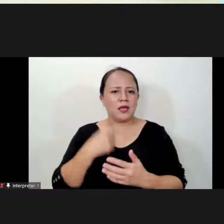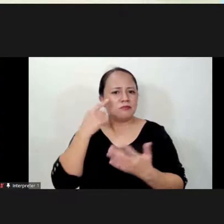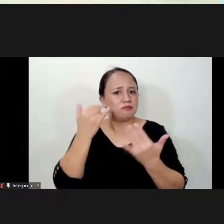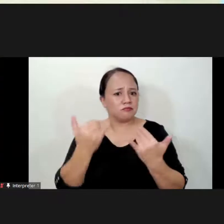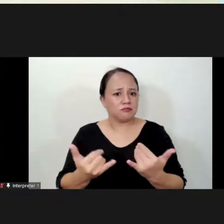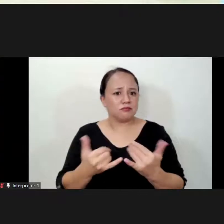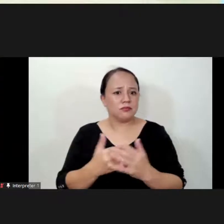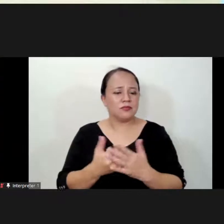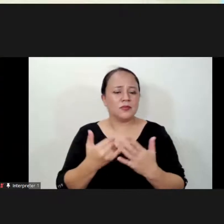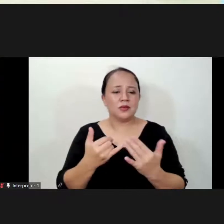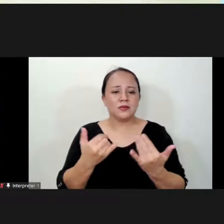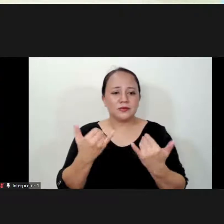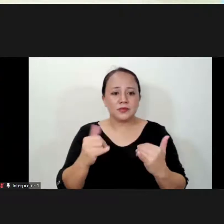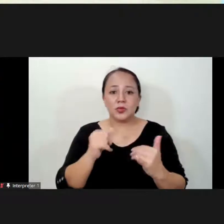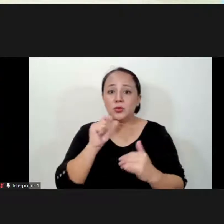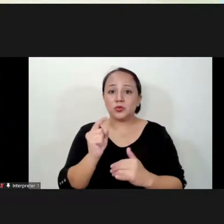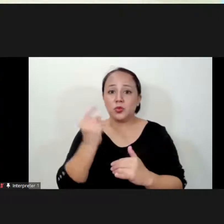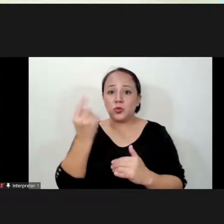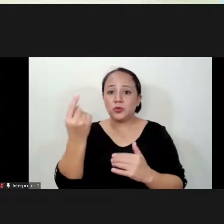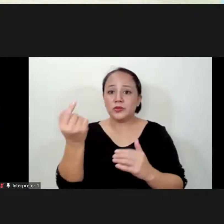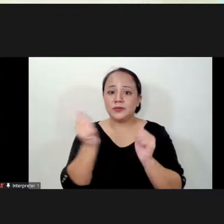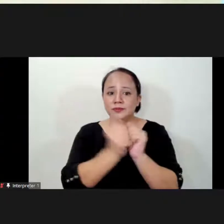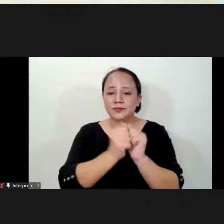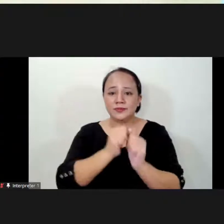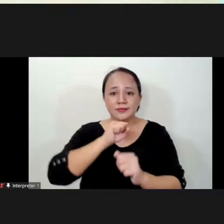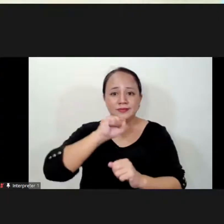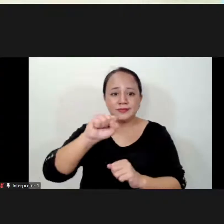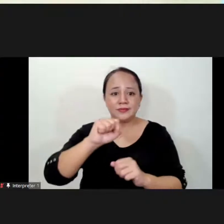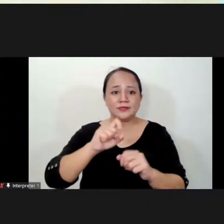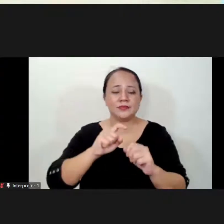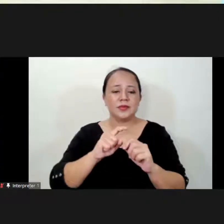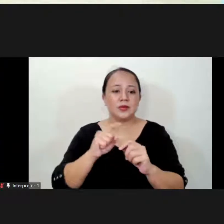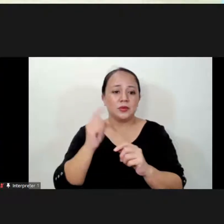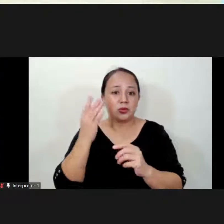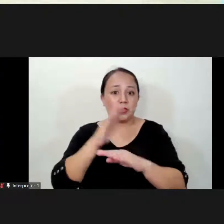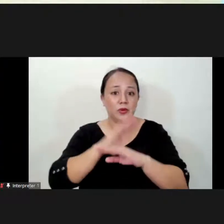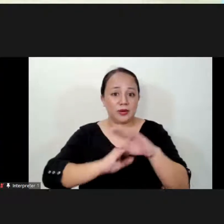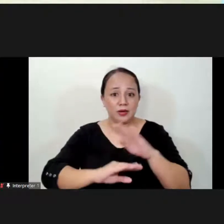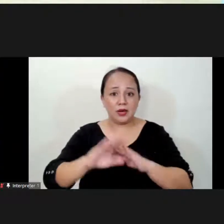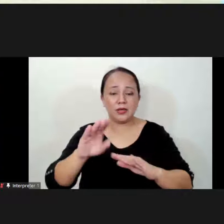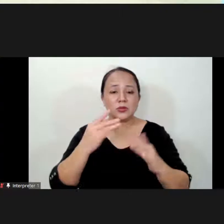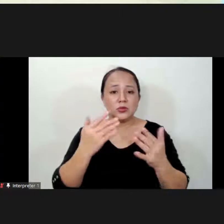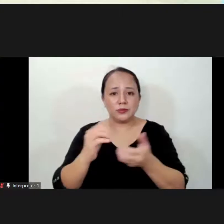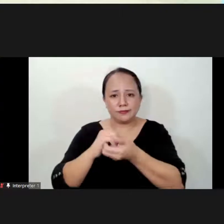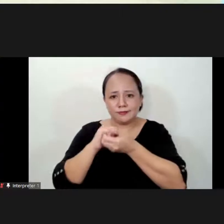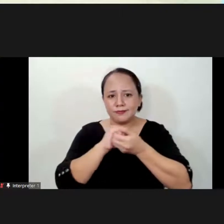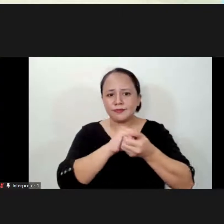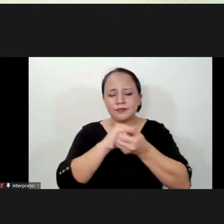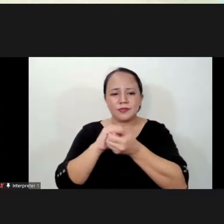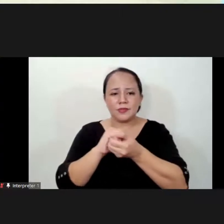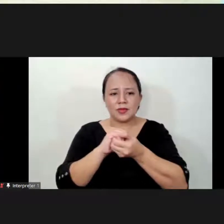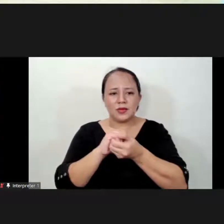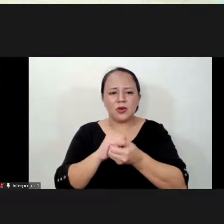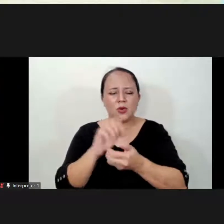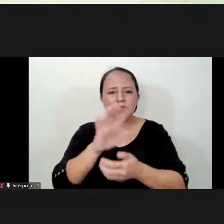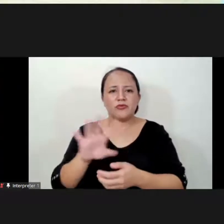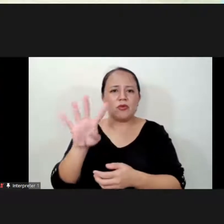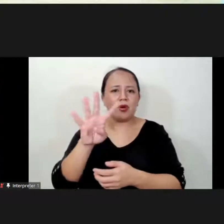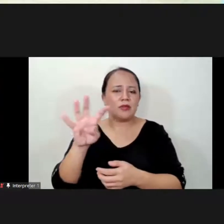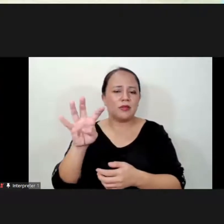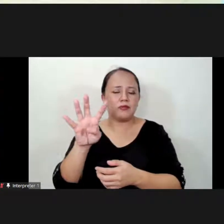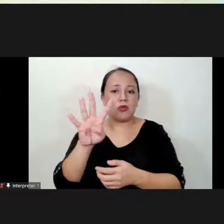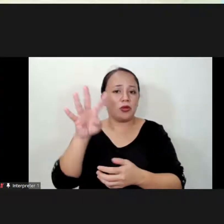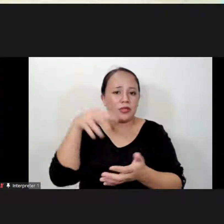today we are not just joining him in his fight. Through our hands, we are joining him and over 4,000 others